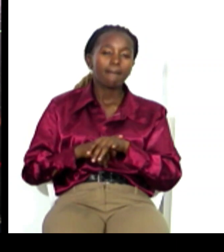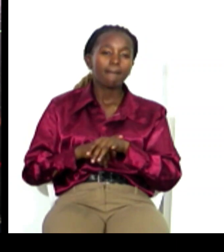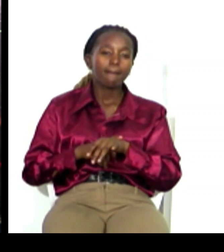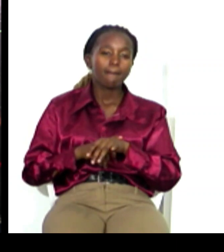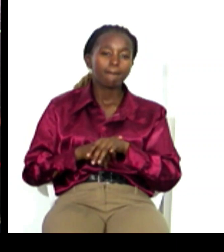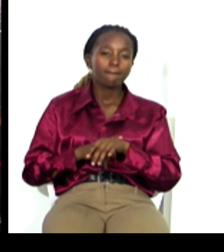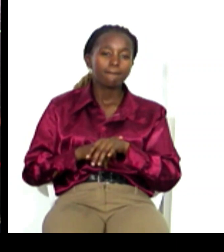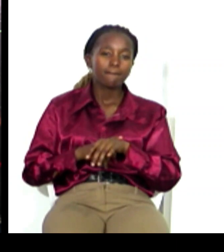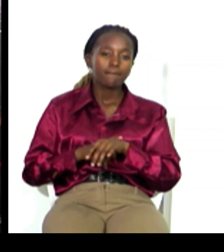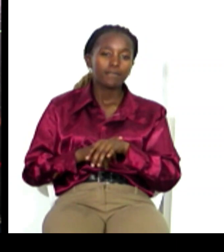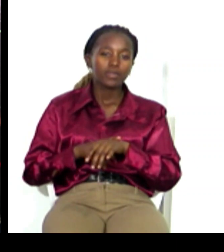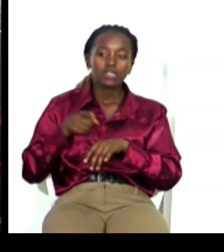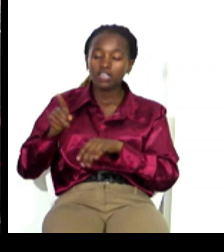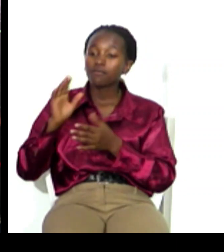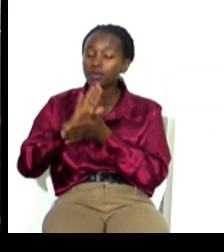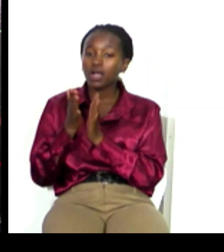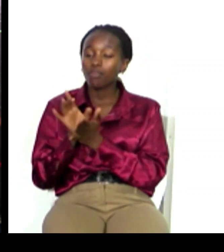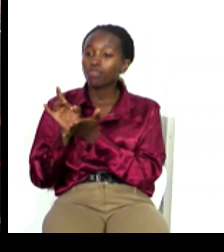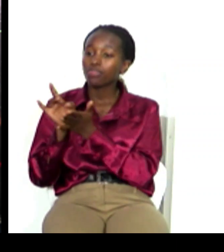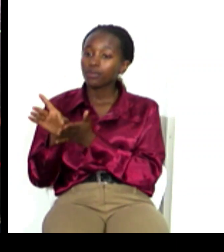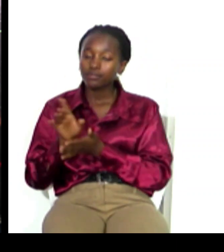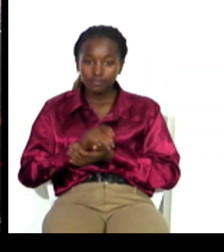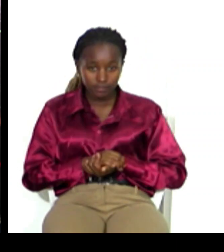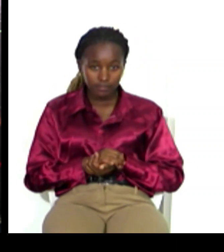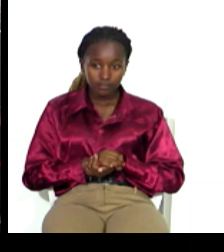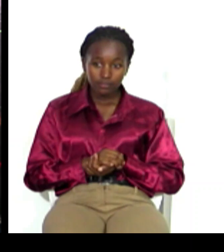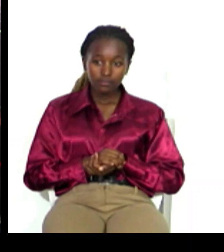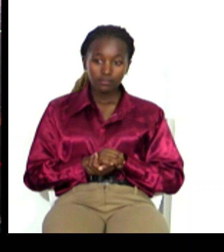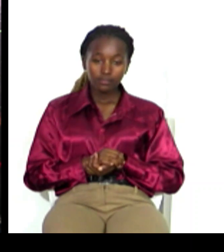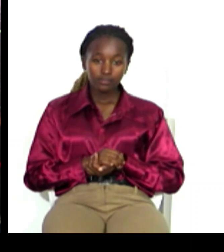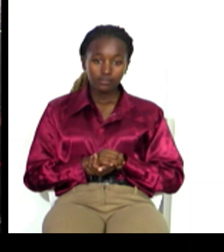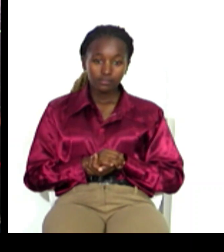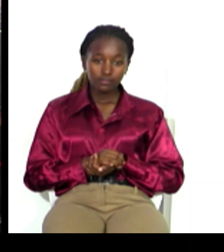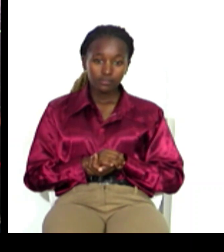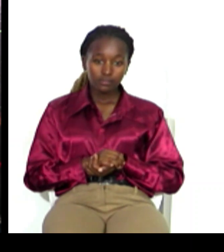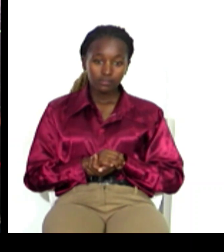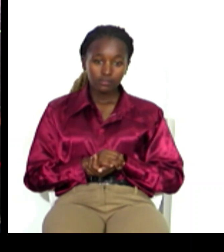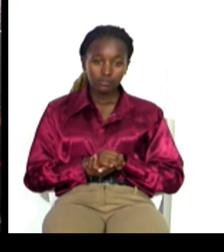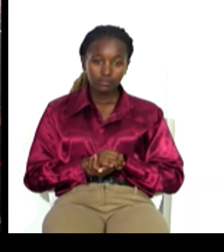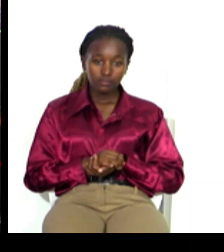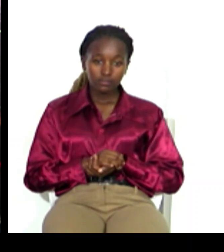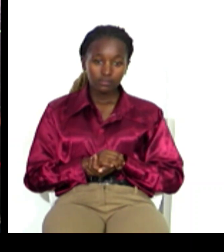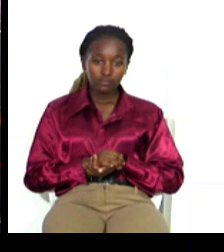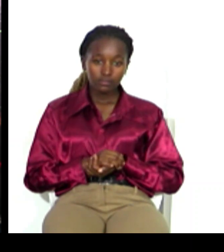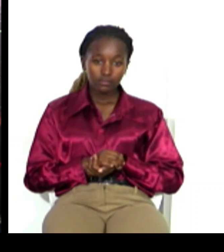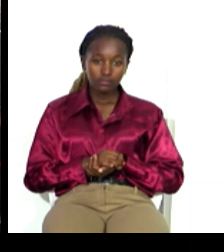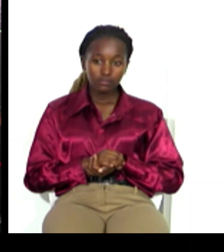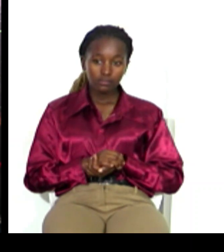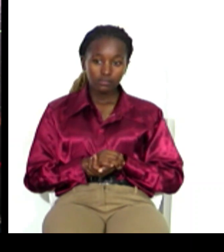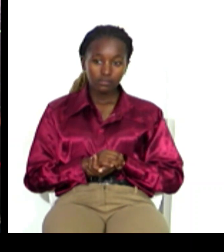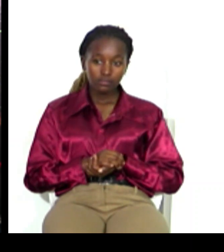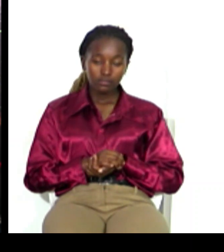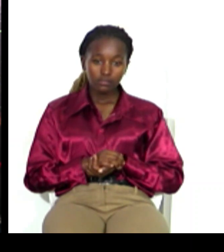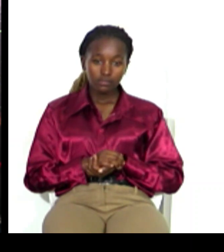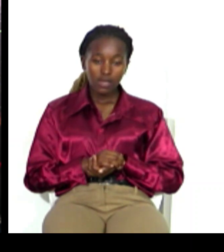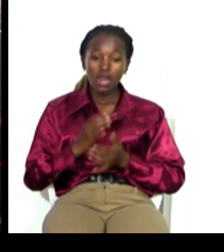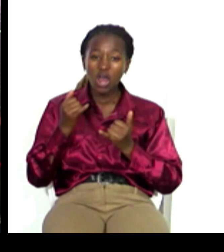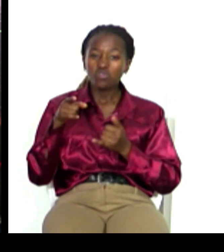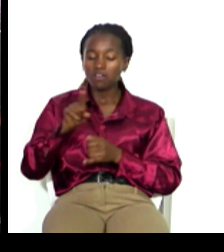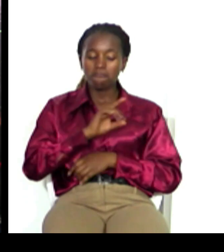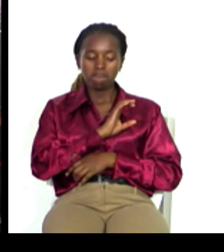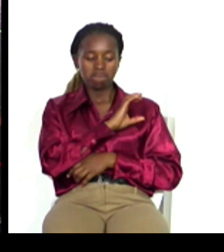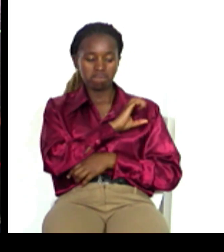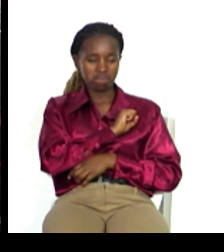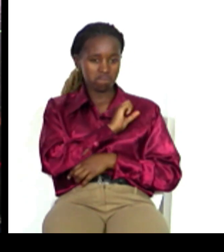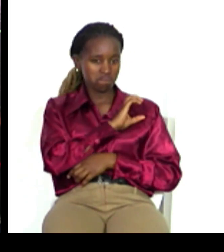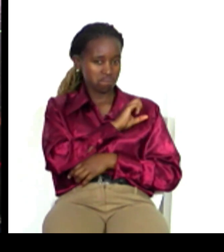resign, angeambiwa ukweli. Hizo insinuations zote zenye amekuwa akisema about you, they are true. But Rigathi Gachagua alingoja mpaka hiyo